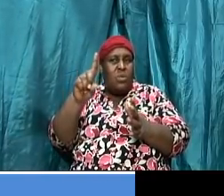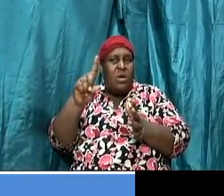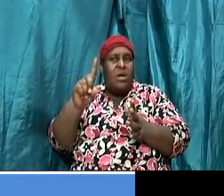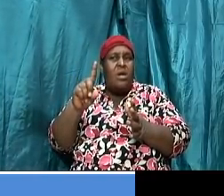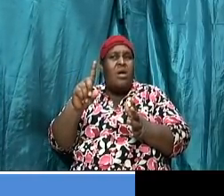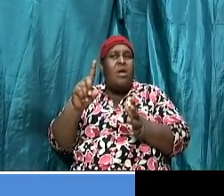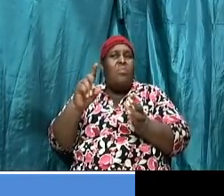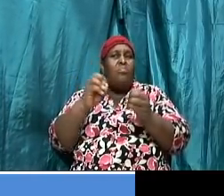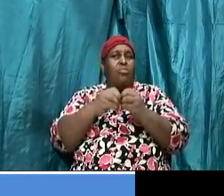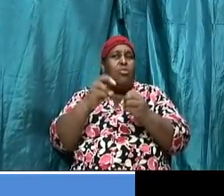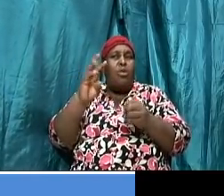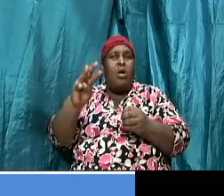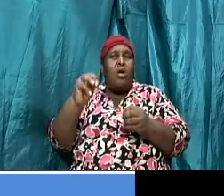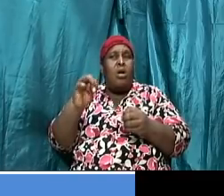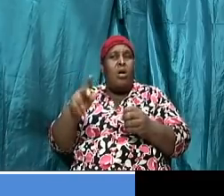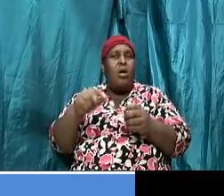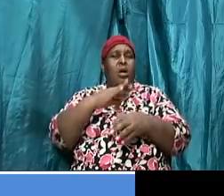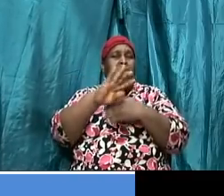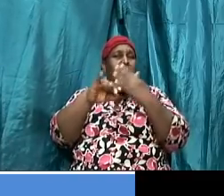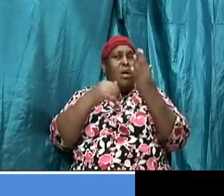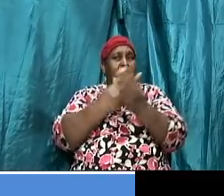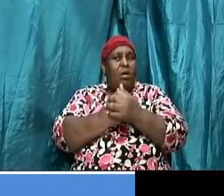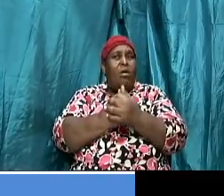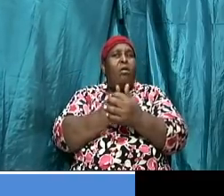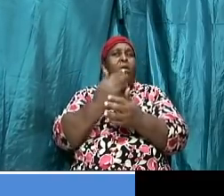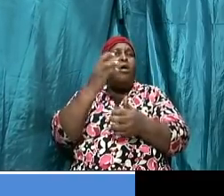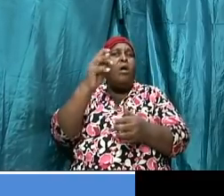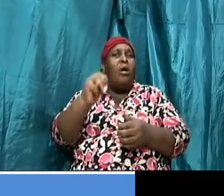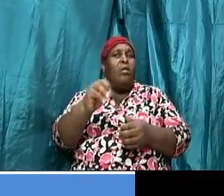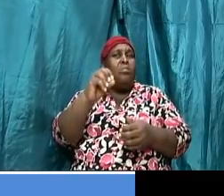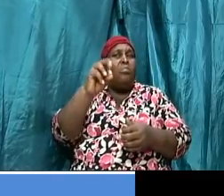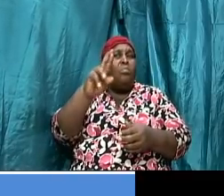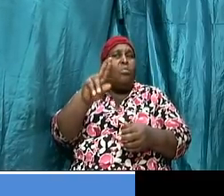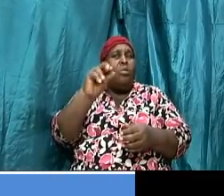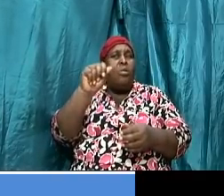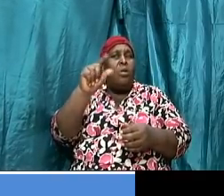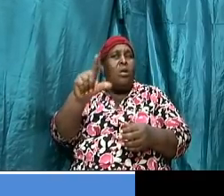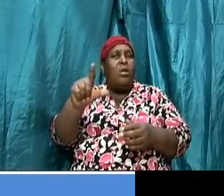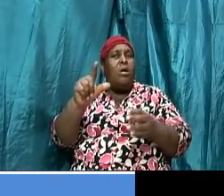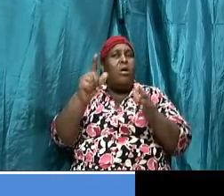moral law. All moral laws are established from creation.